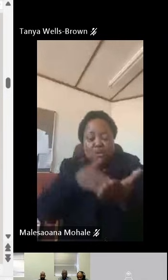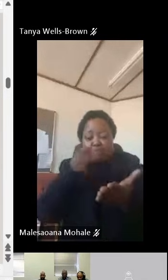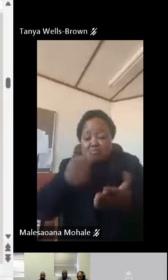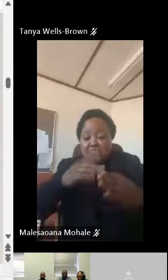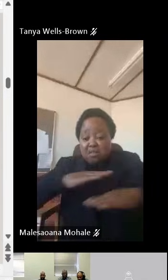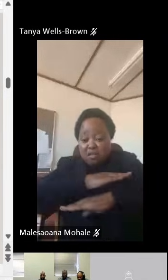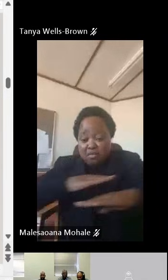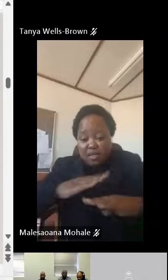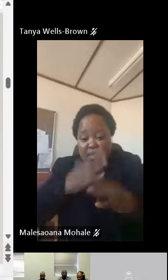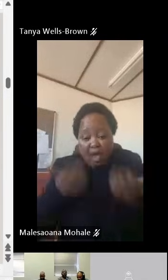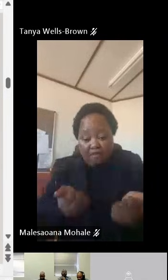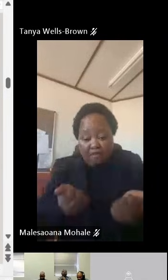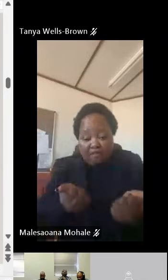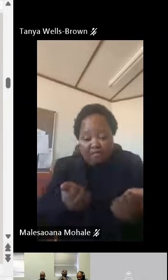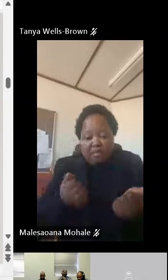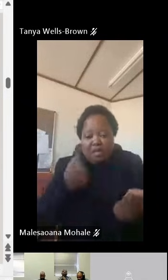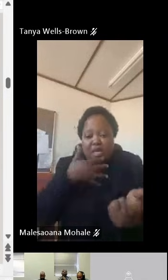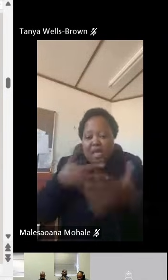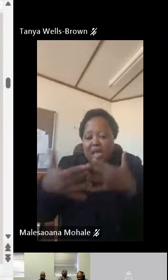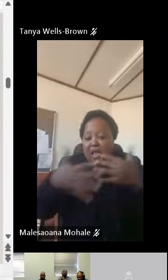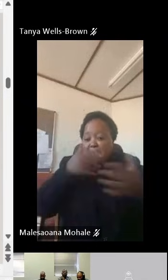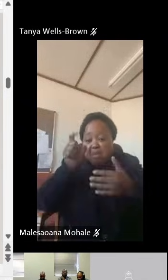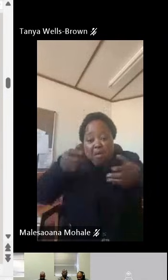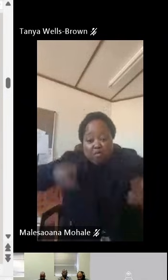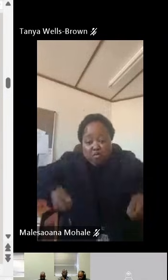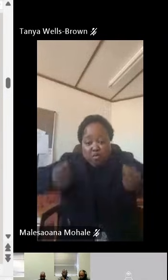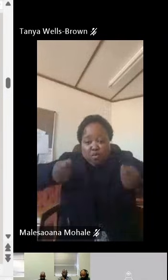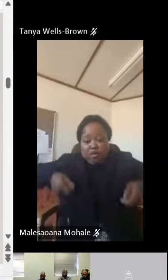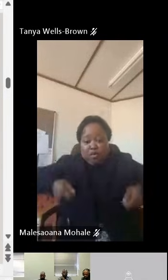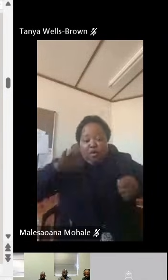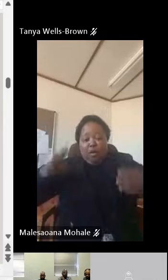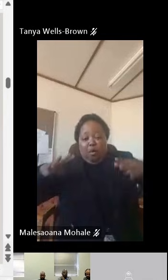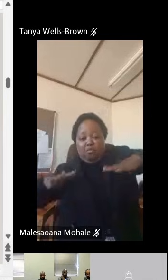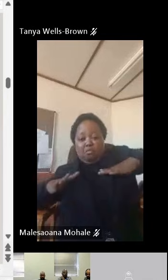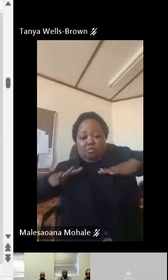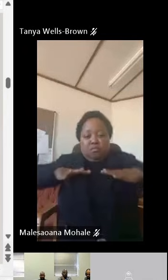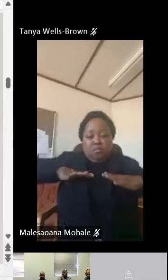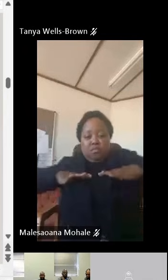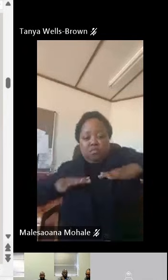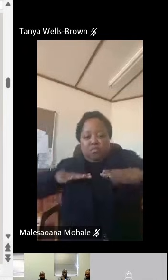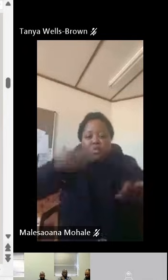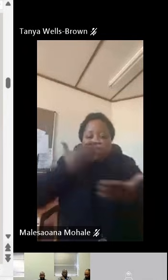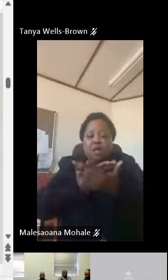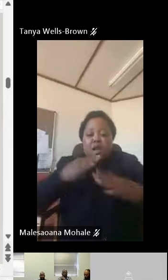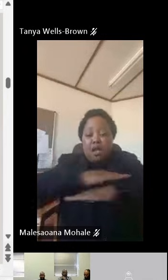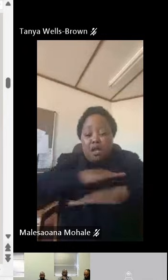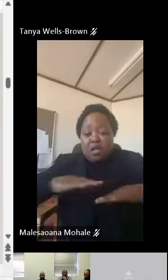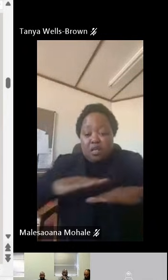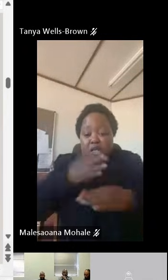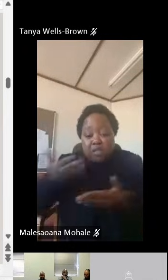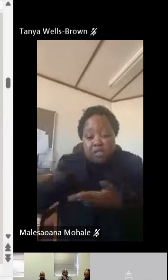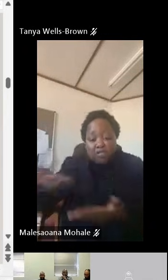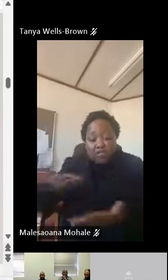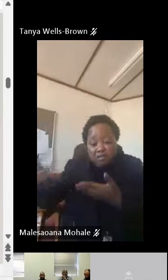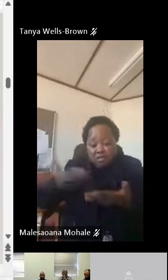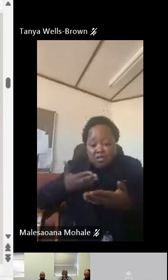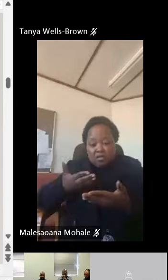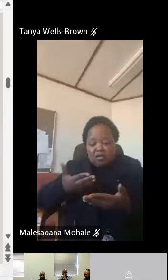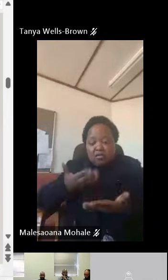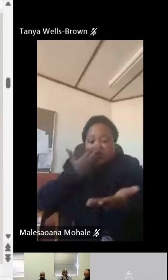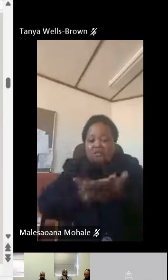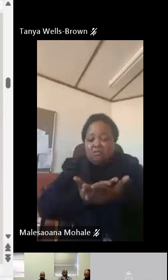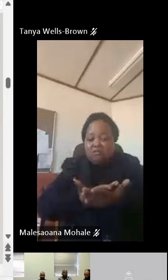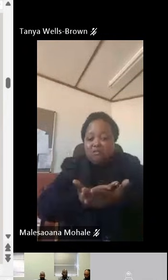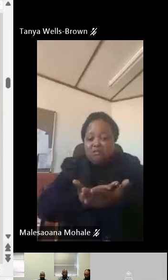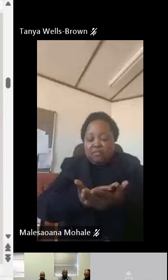Can somebody on a wheelchair or using crutches get there and access the service? Can you say somebody who's